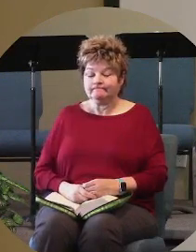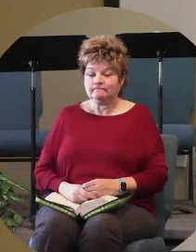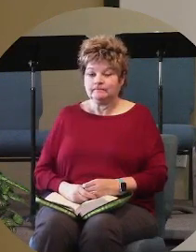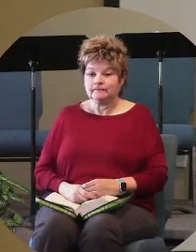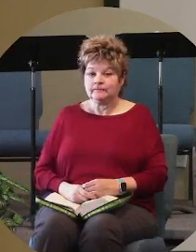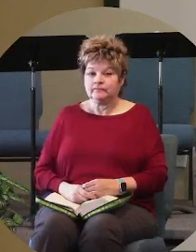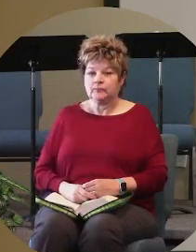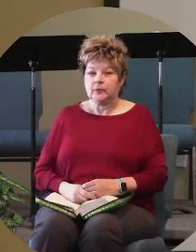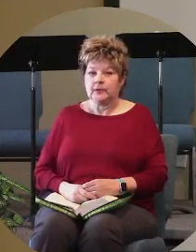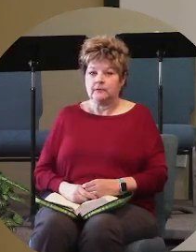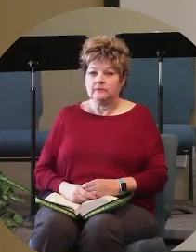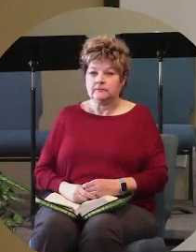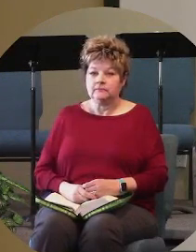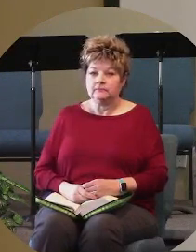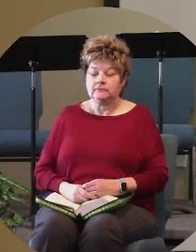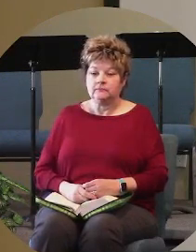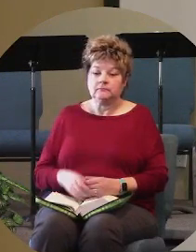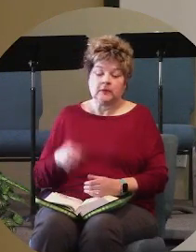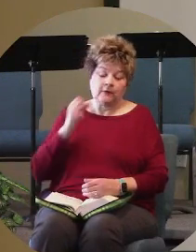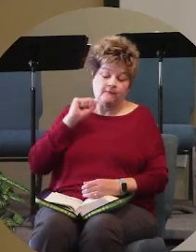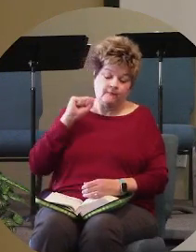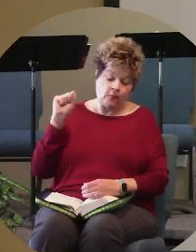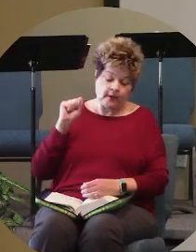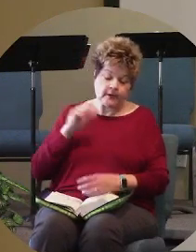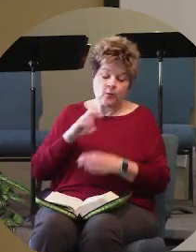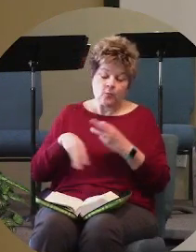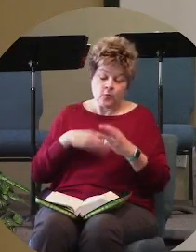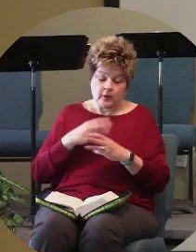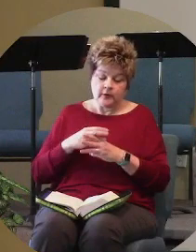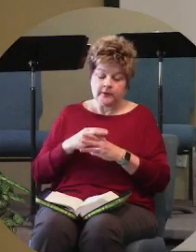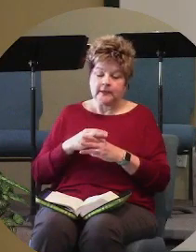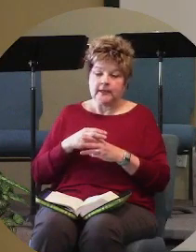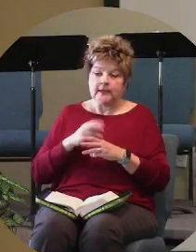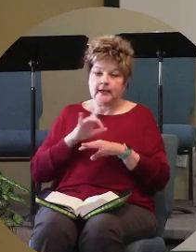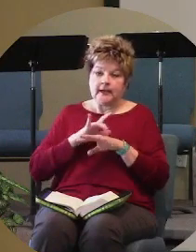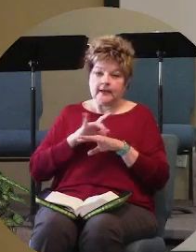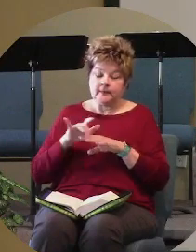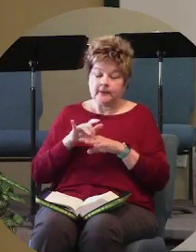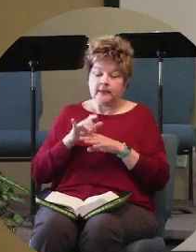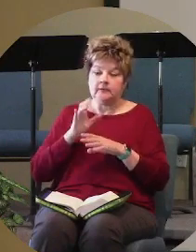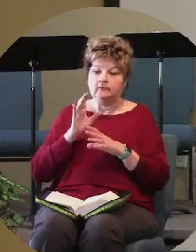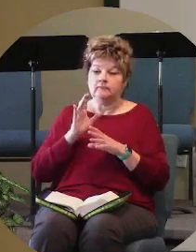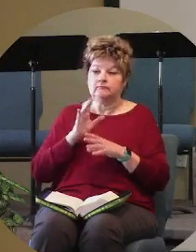But avoid worldly and empty chatter, for it will lead to further ungodliness.